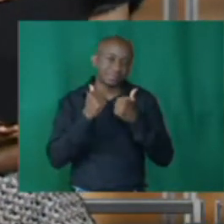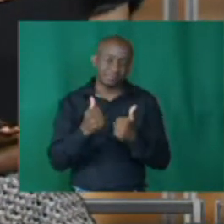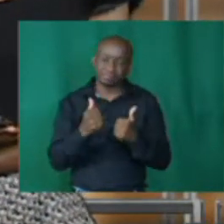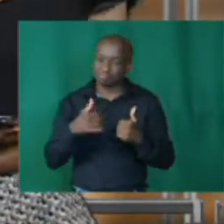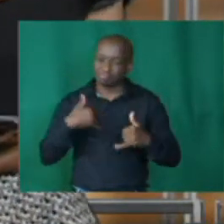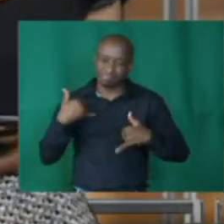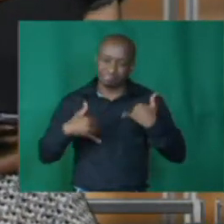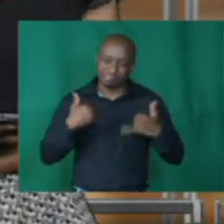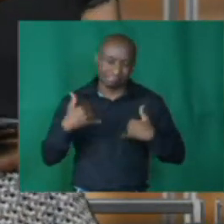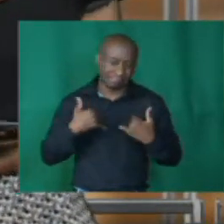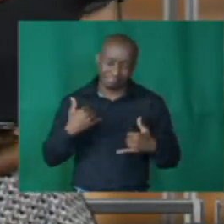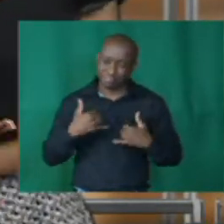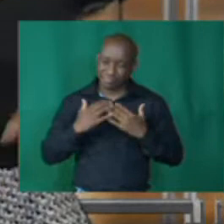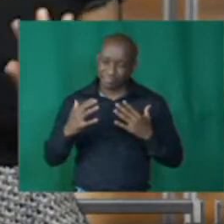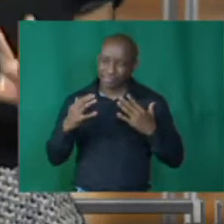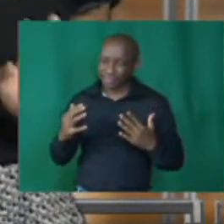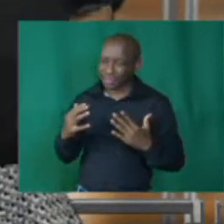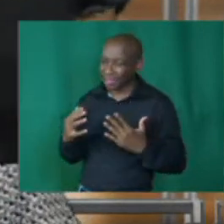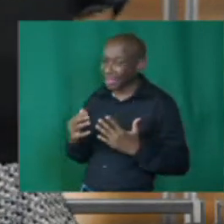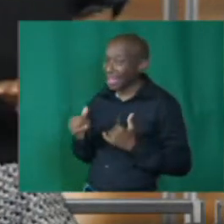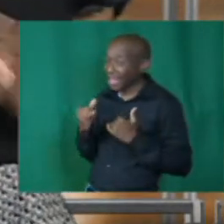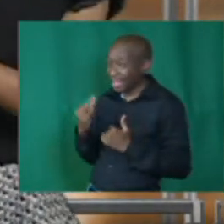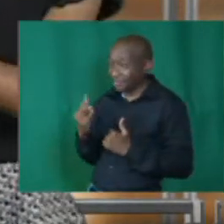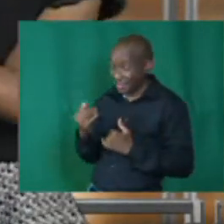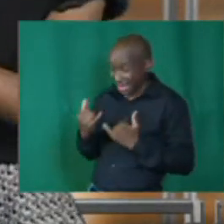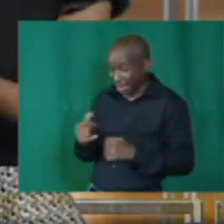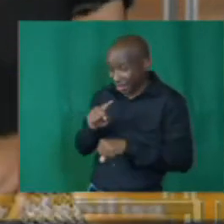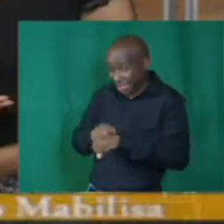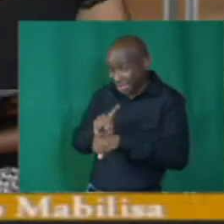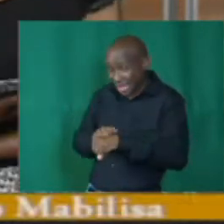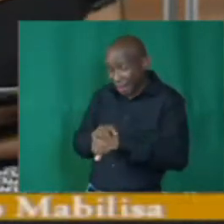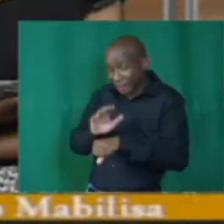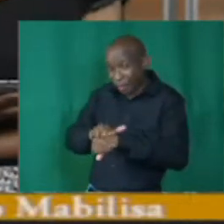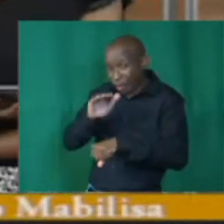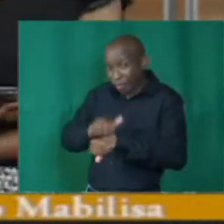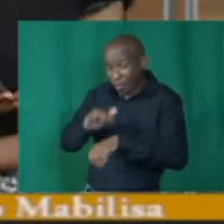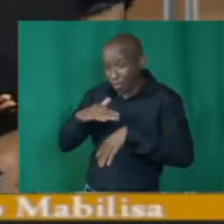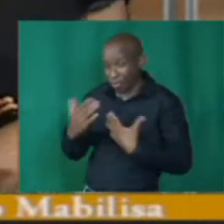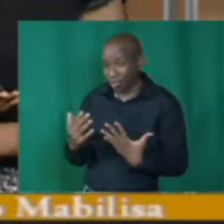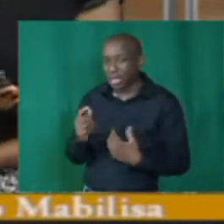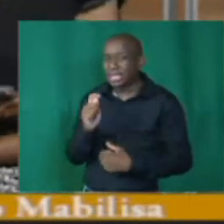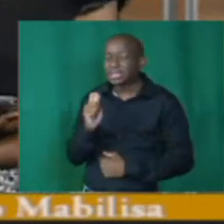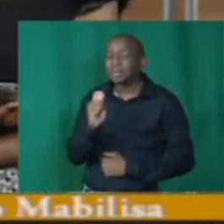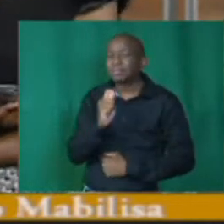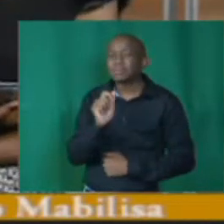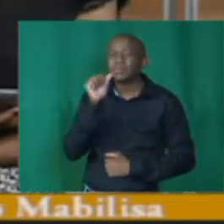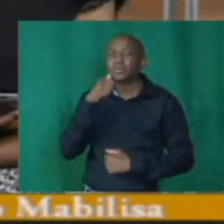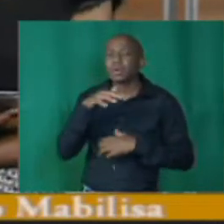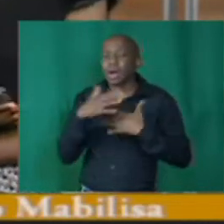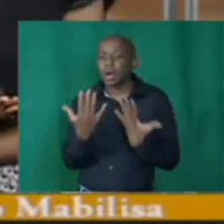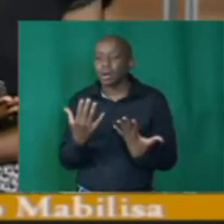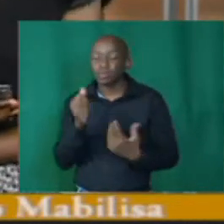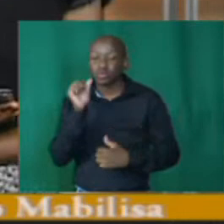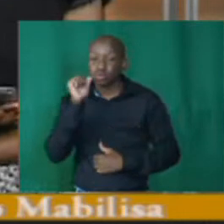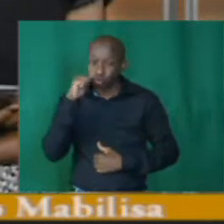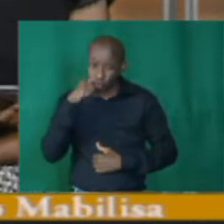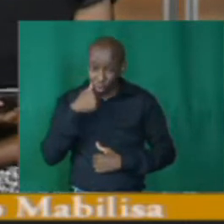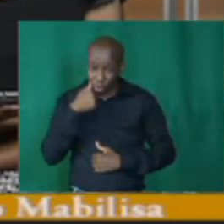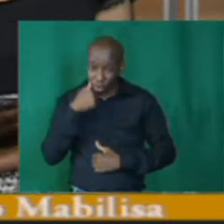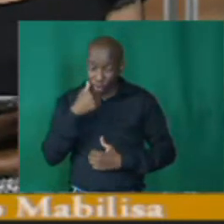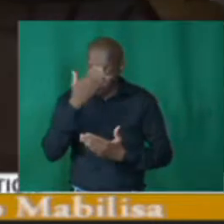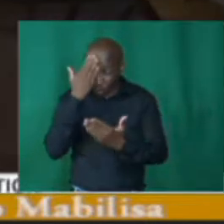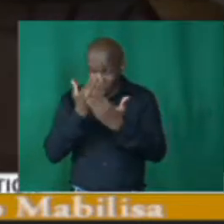must say. Yeah. Since we don't have much time, please can you tell us about our timetable for tomorrow? Okay, viewers, so